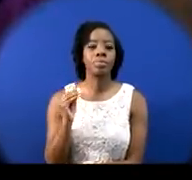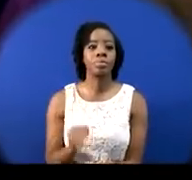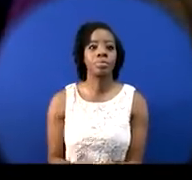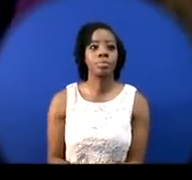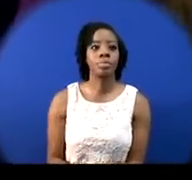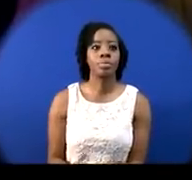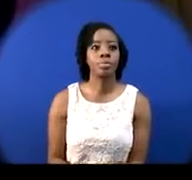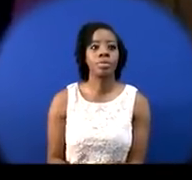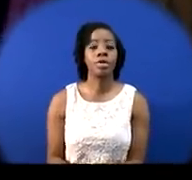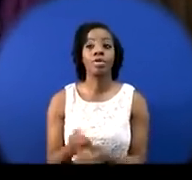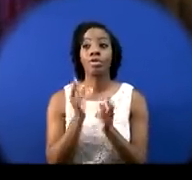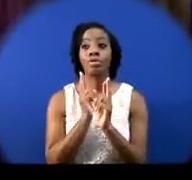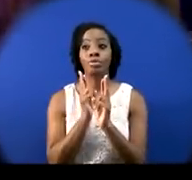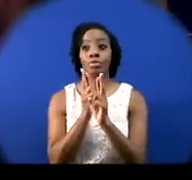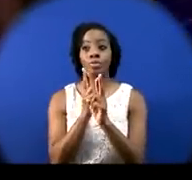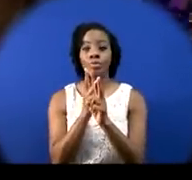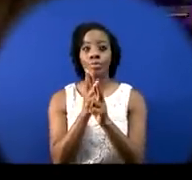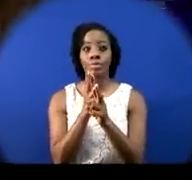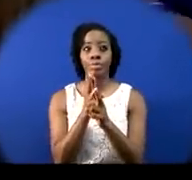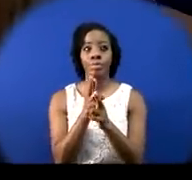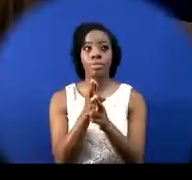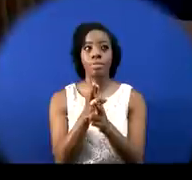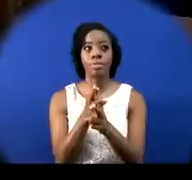through, you